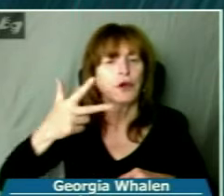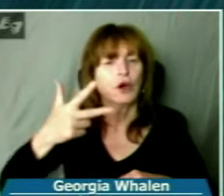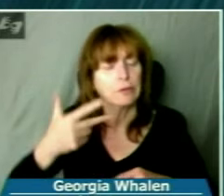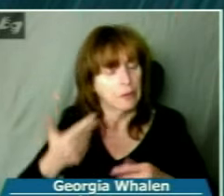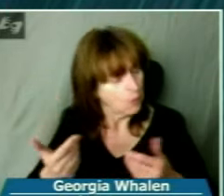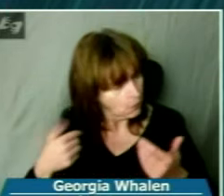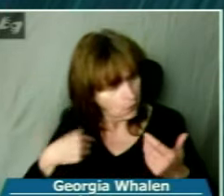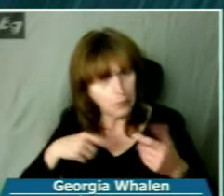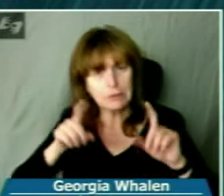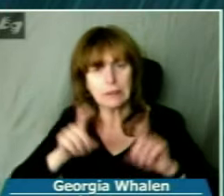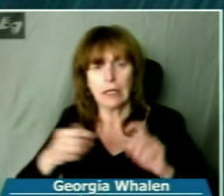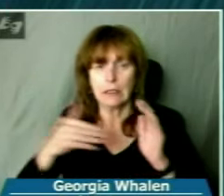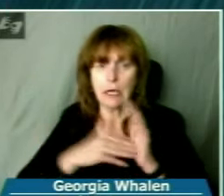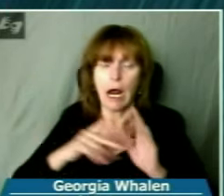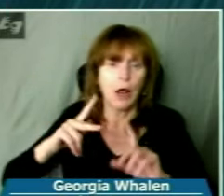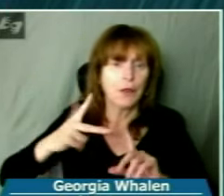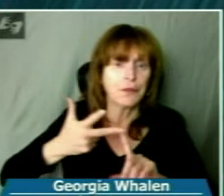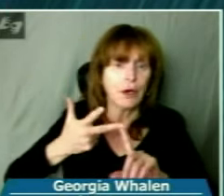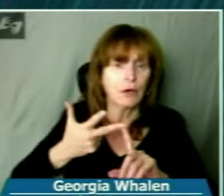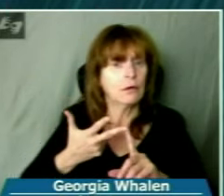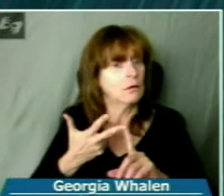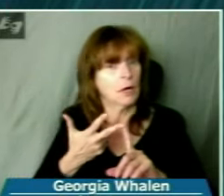with final results by end of the day